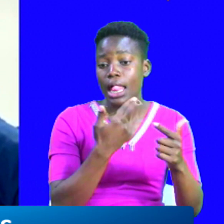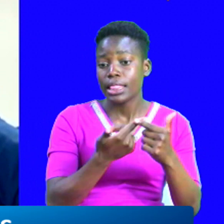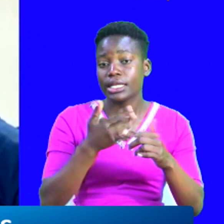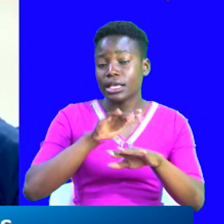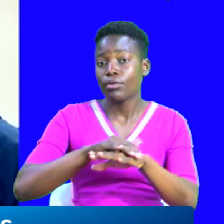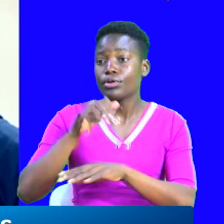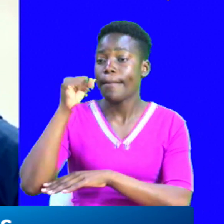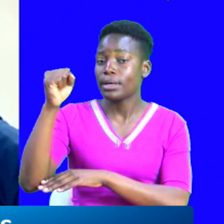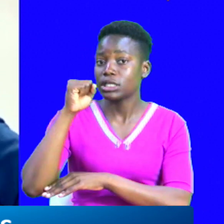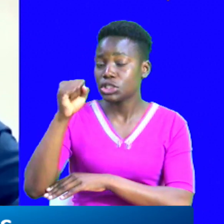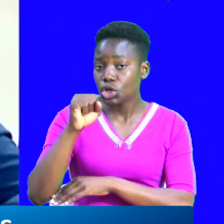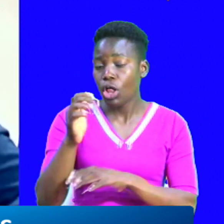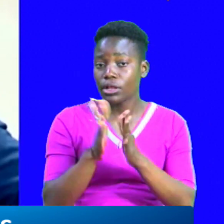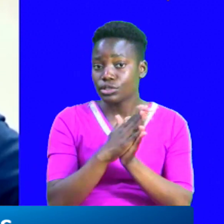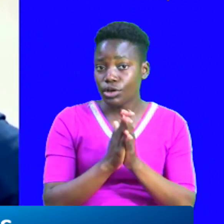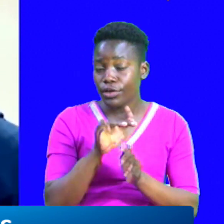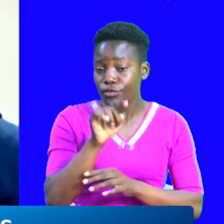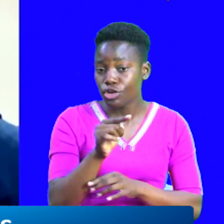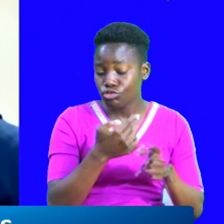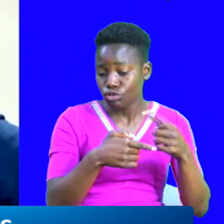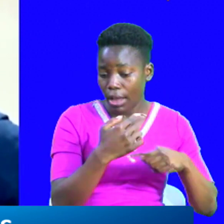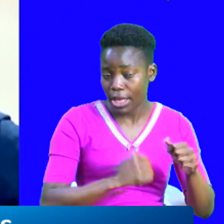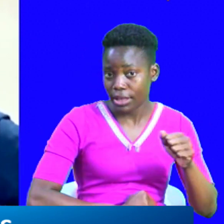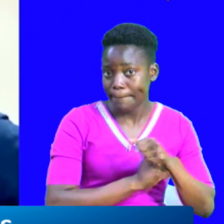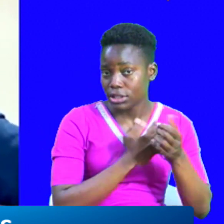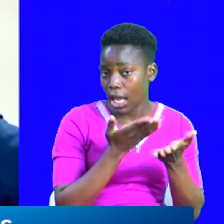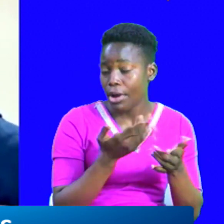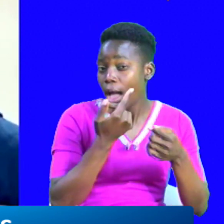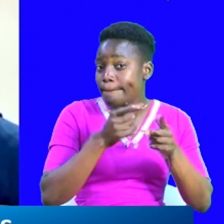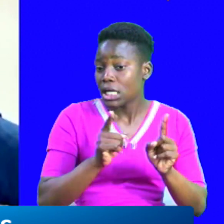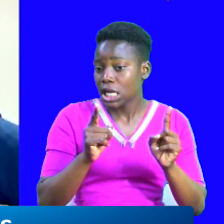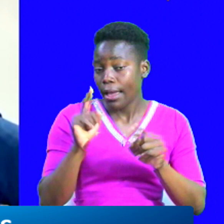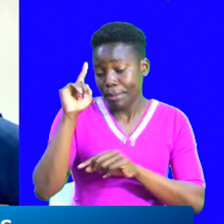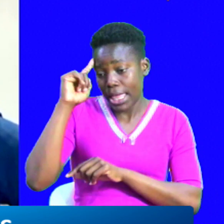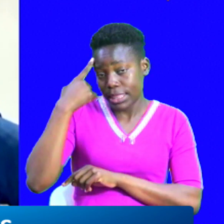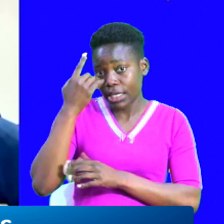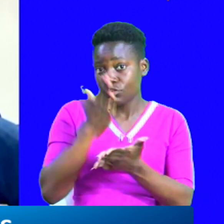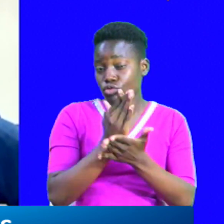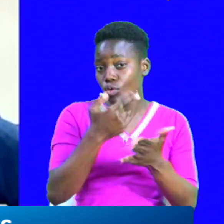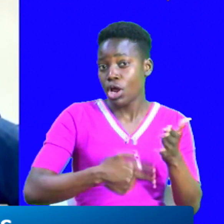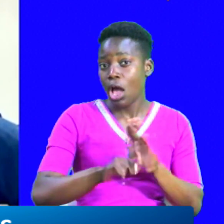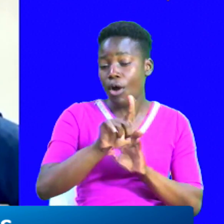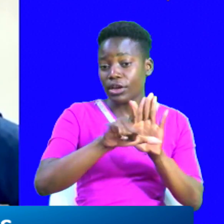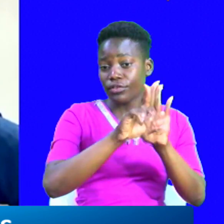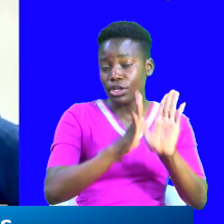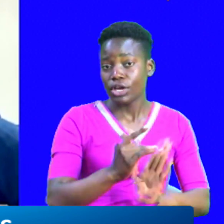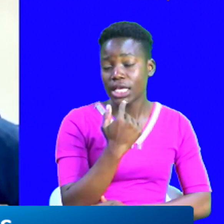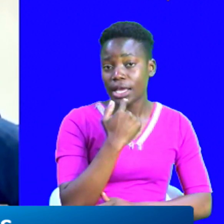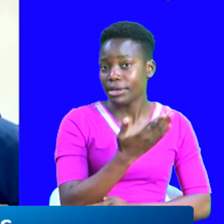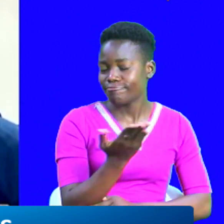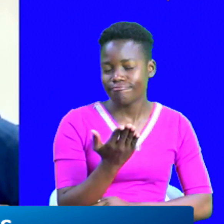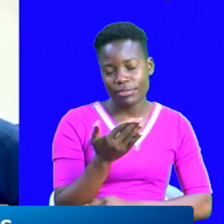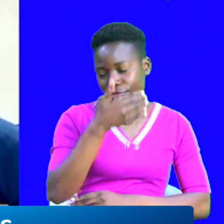political narrative for you to have to galvanize your support base. But I think the truth is, as one of the lawyers told you, let it